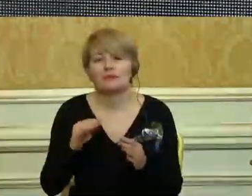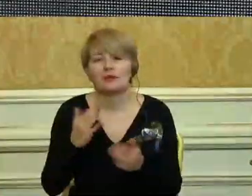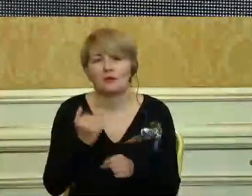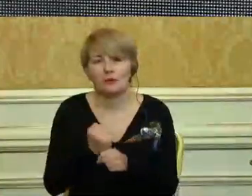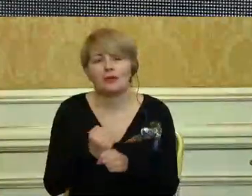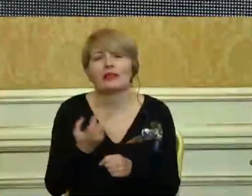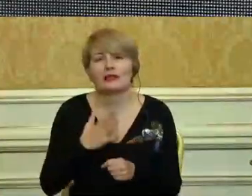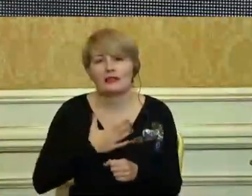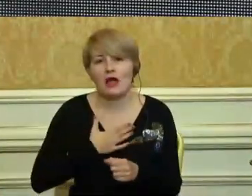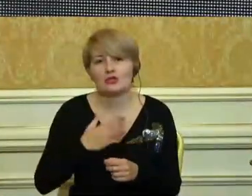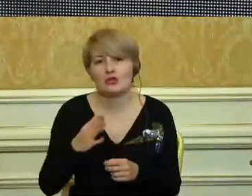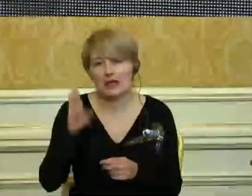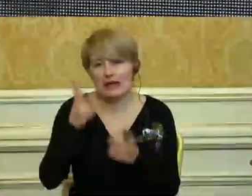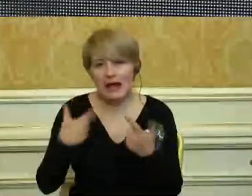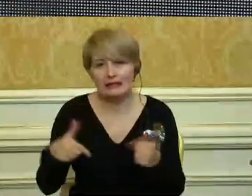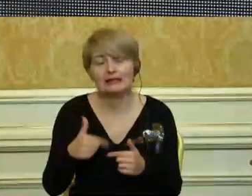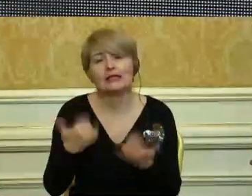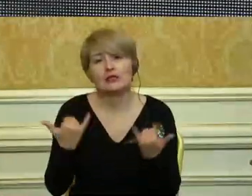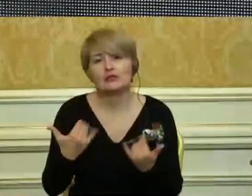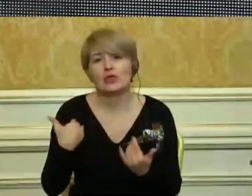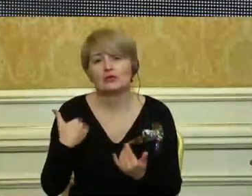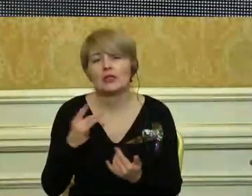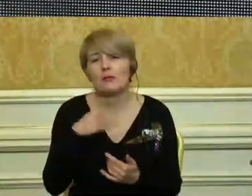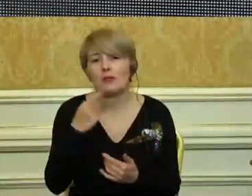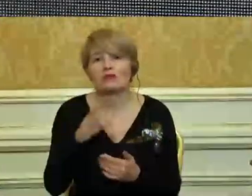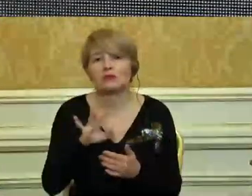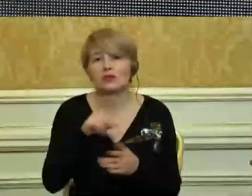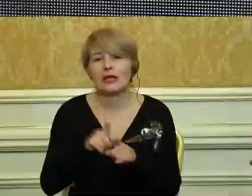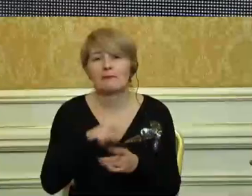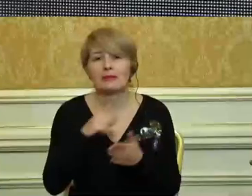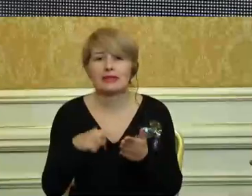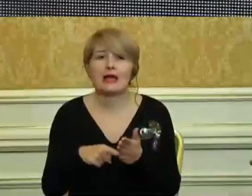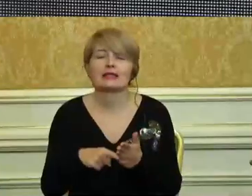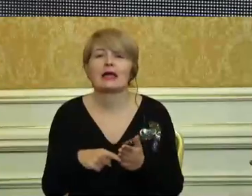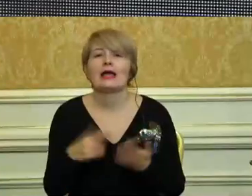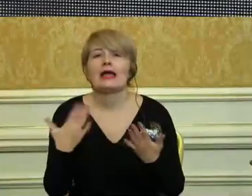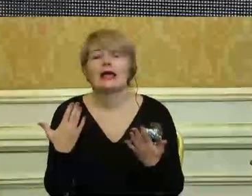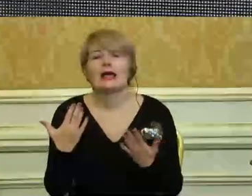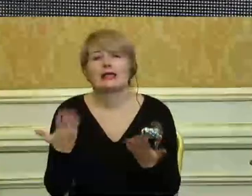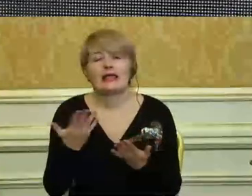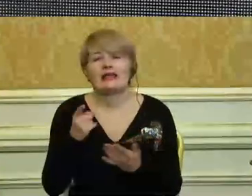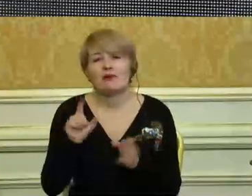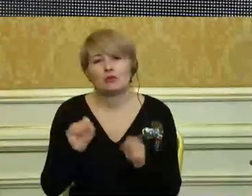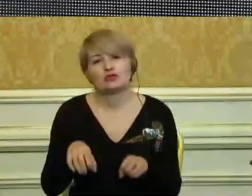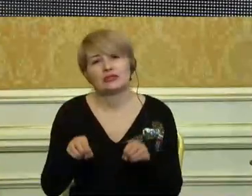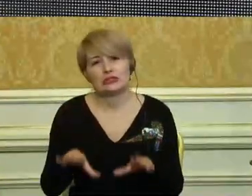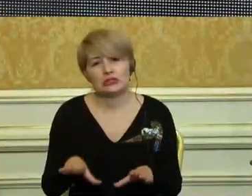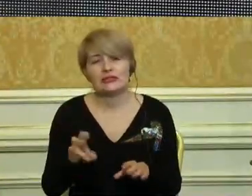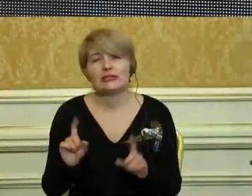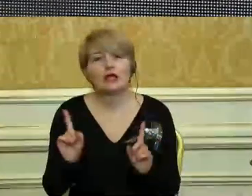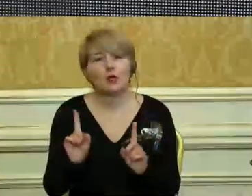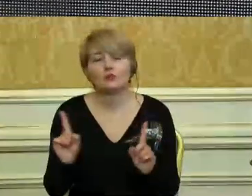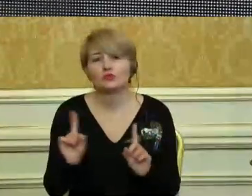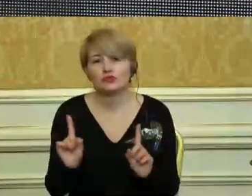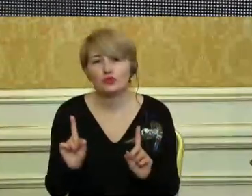I really would like to challenge you to think about what issues can you tackle, not because of or